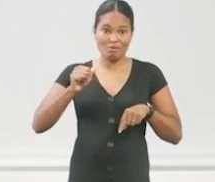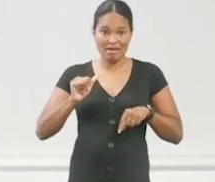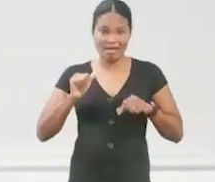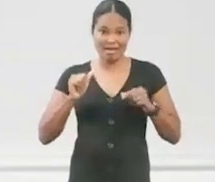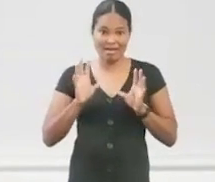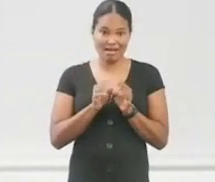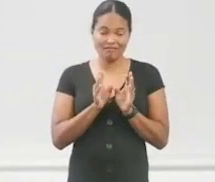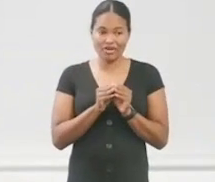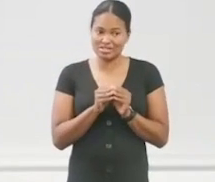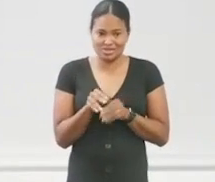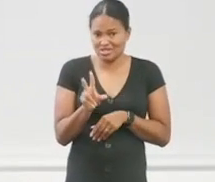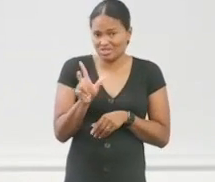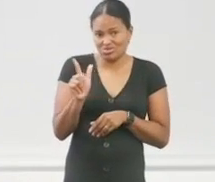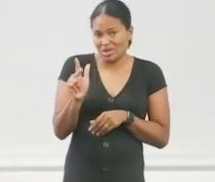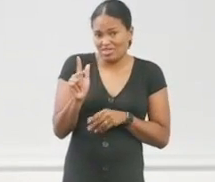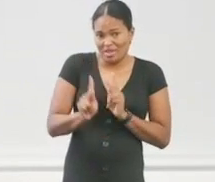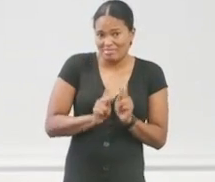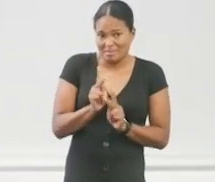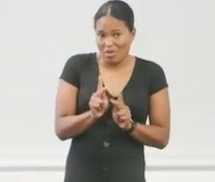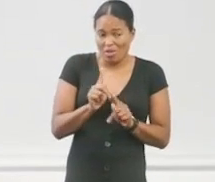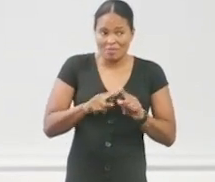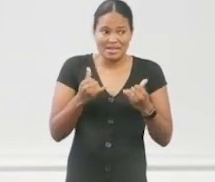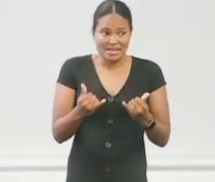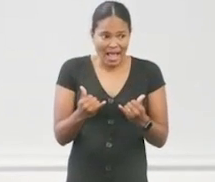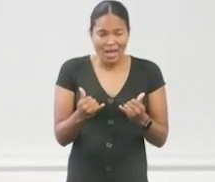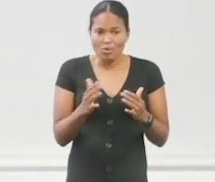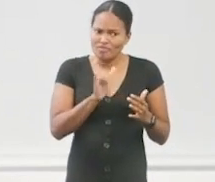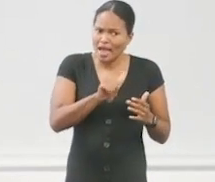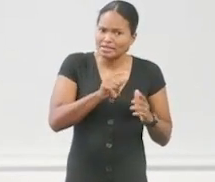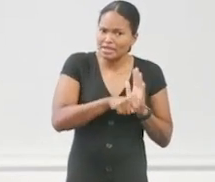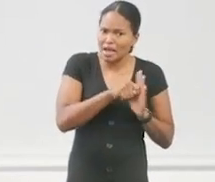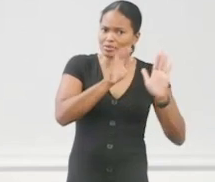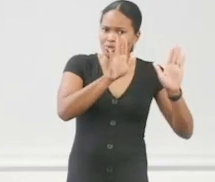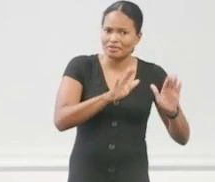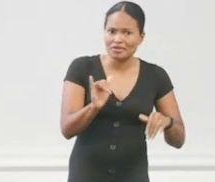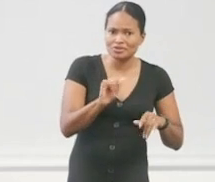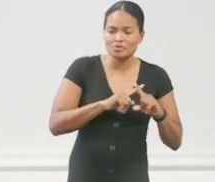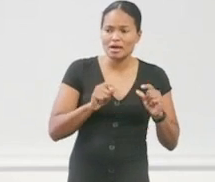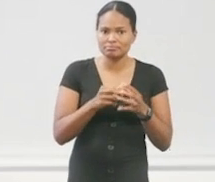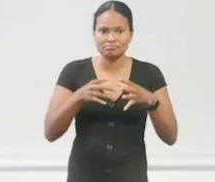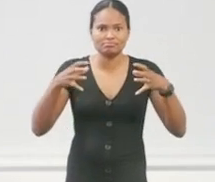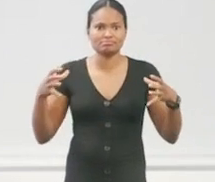conference room. I thought that was wonderful. But now I know that as a